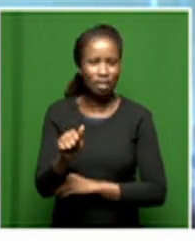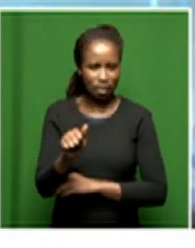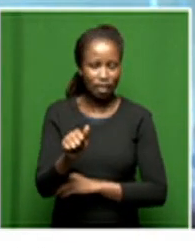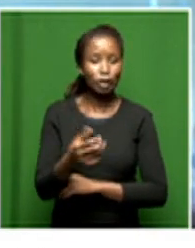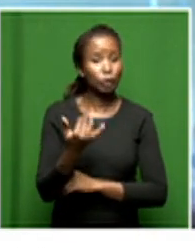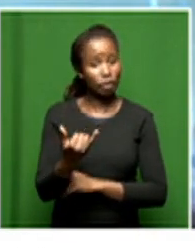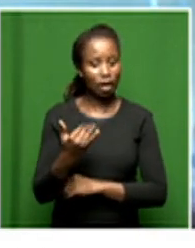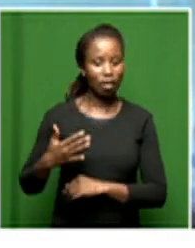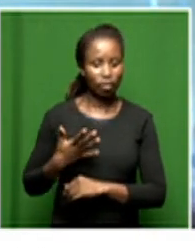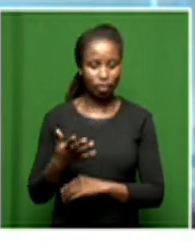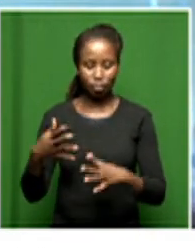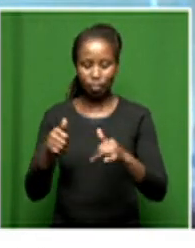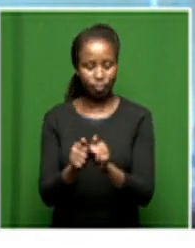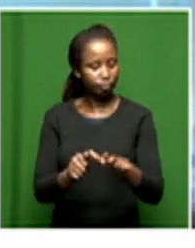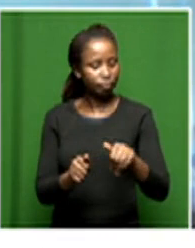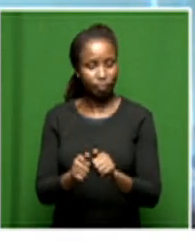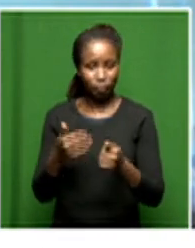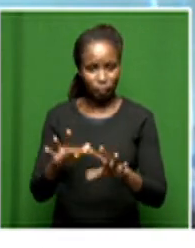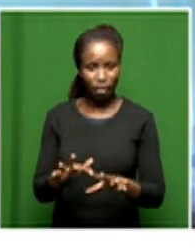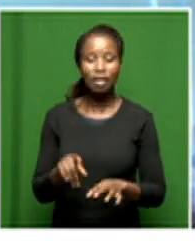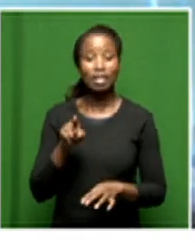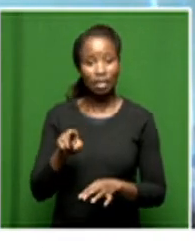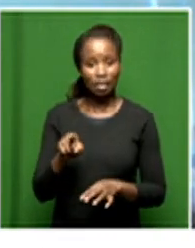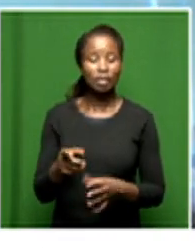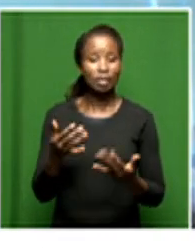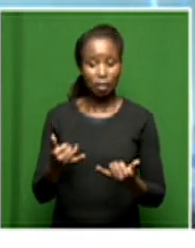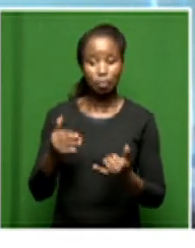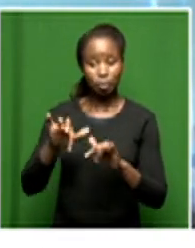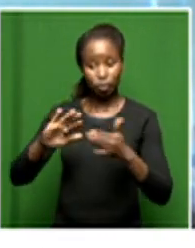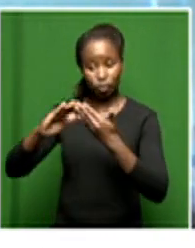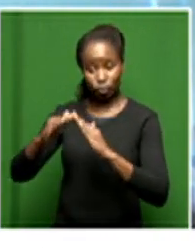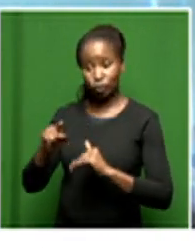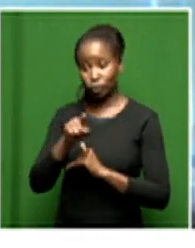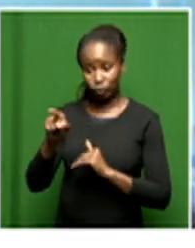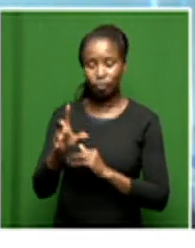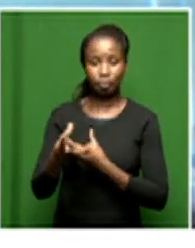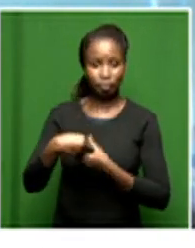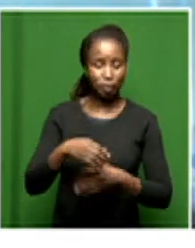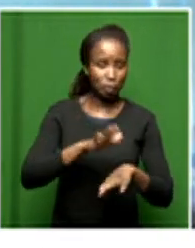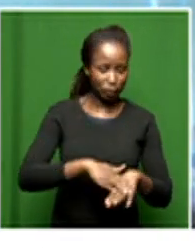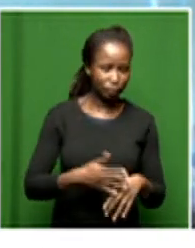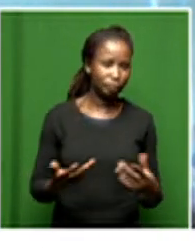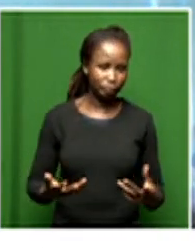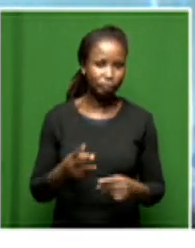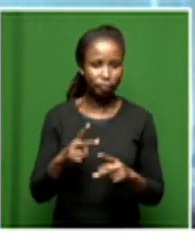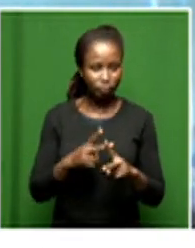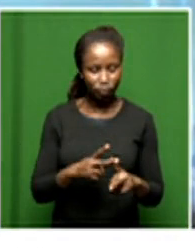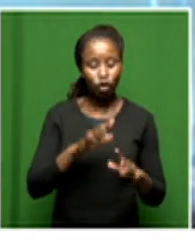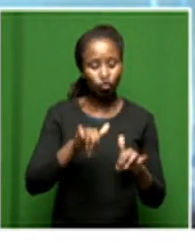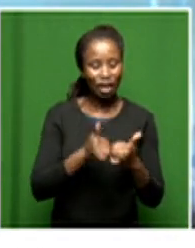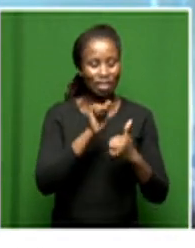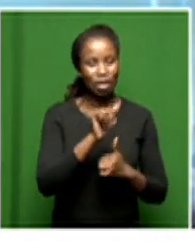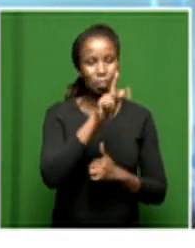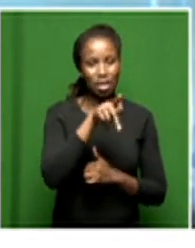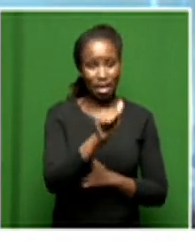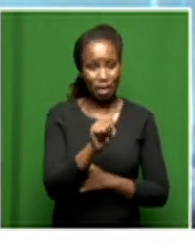attracting larger-than-life characters who can have certain resonance in many communities. The challenge for the Patriotic Alliance is